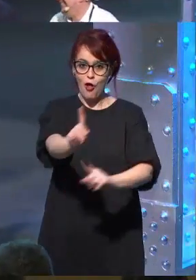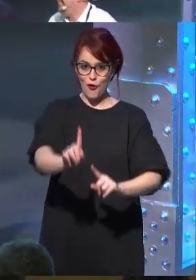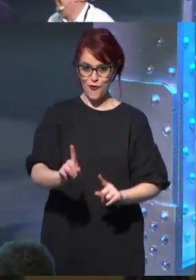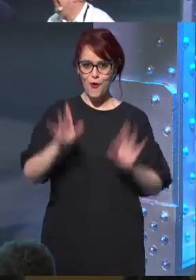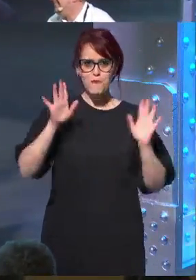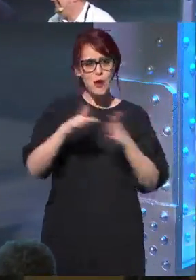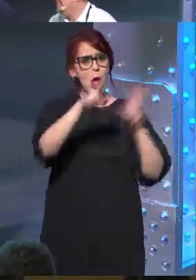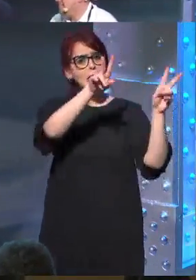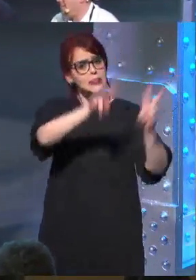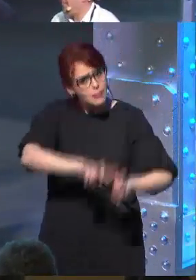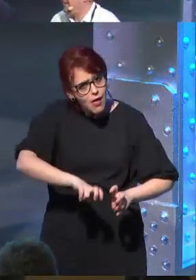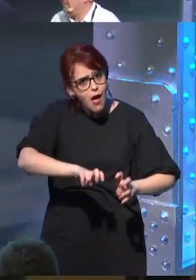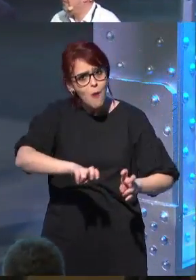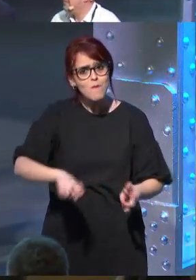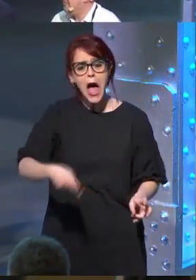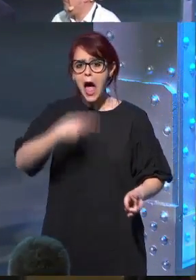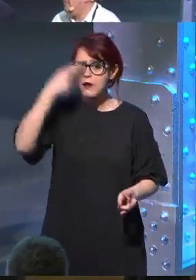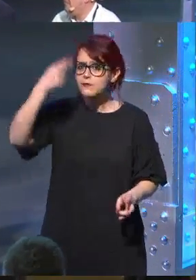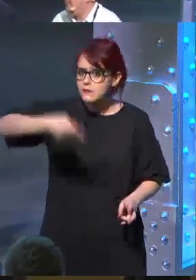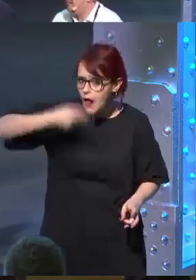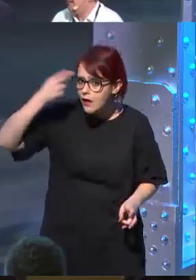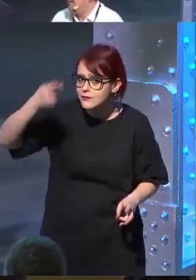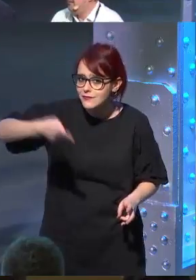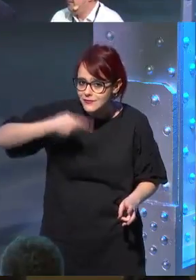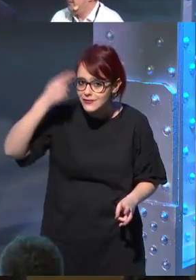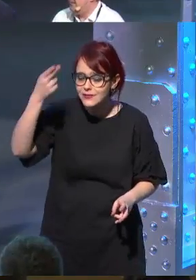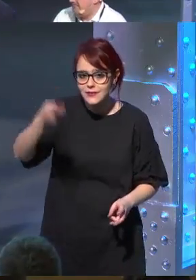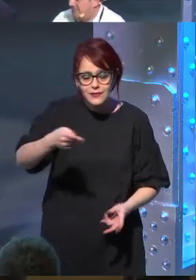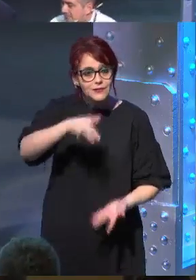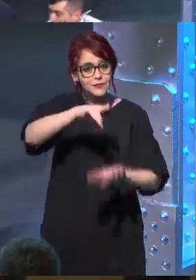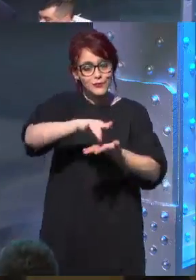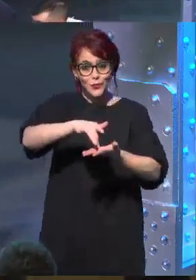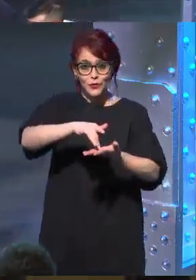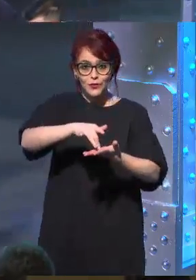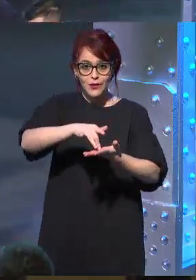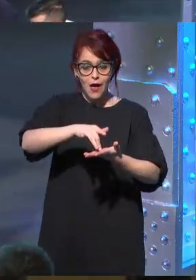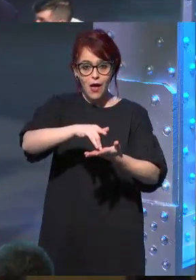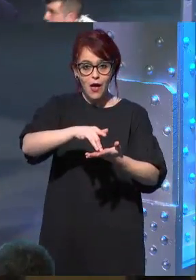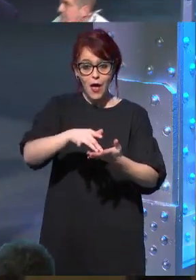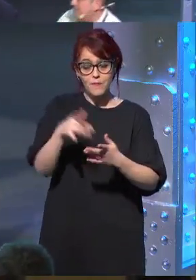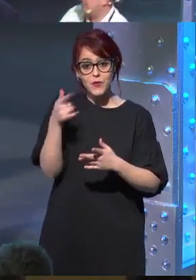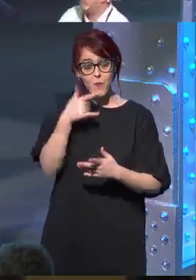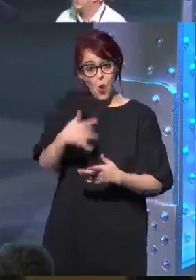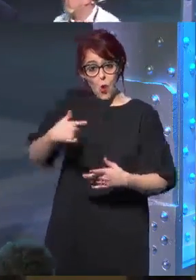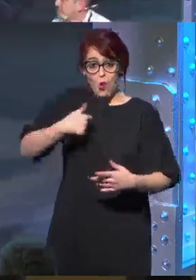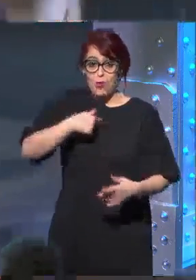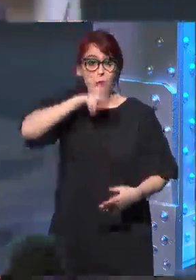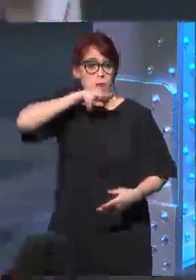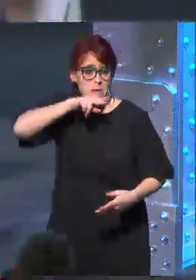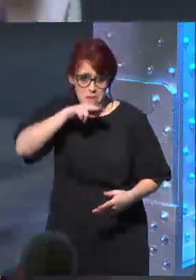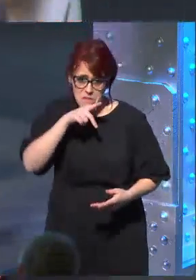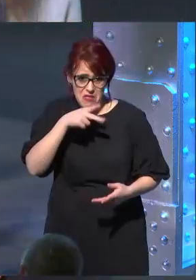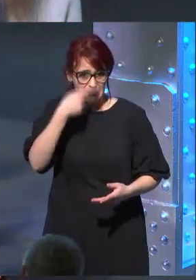format so that you don't fall asleep. But I think the topics are interesting enough so